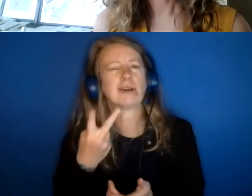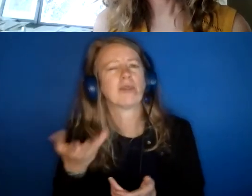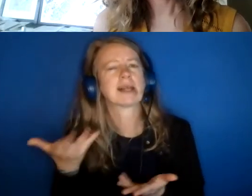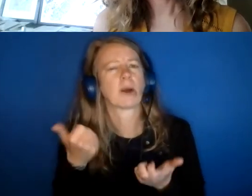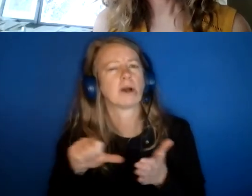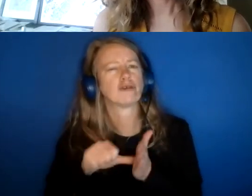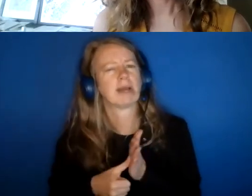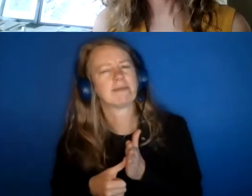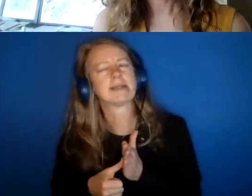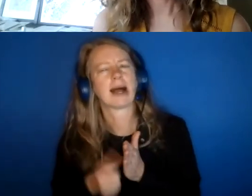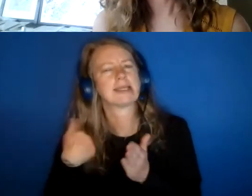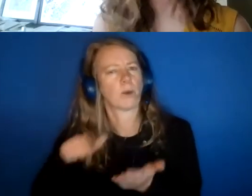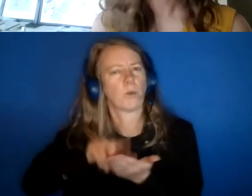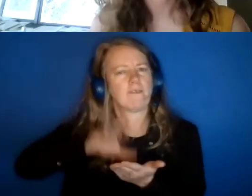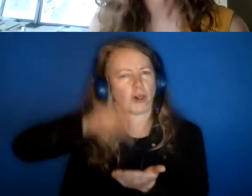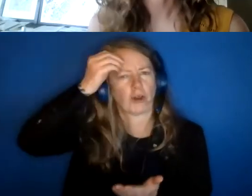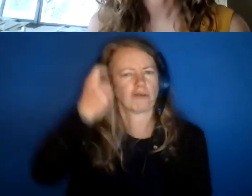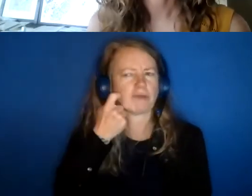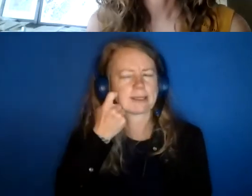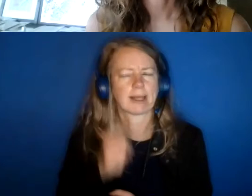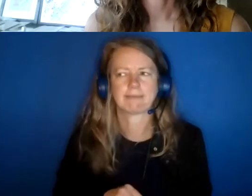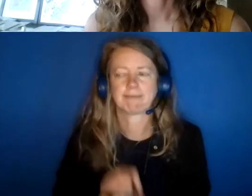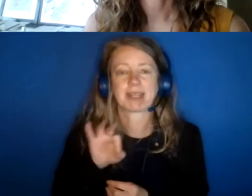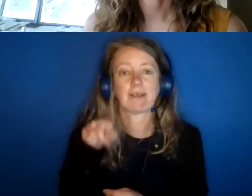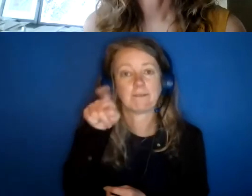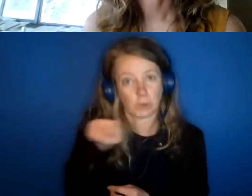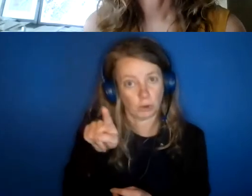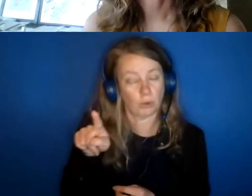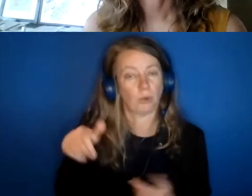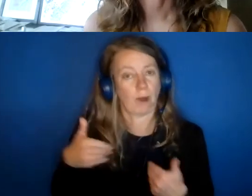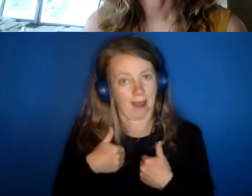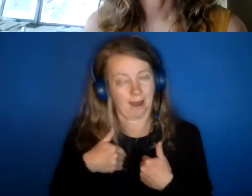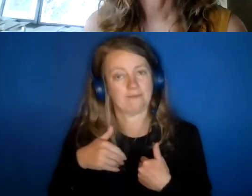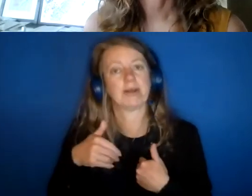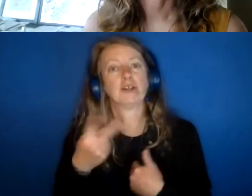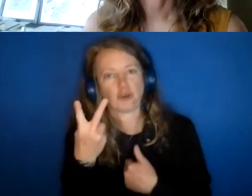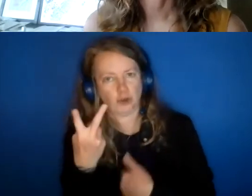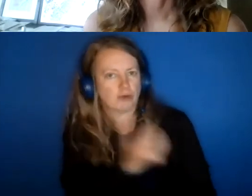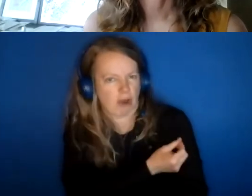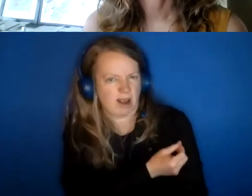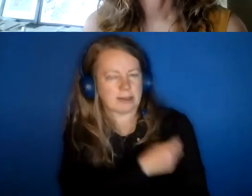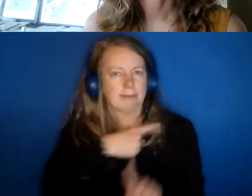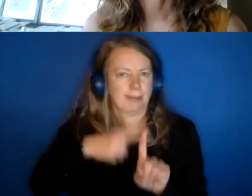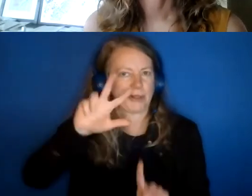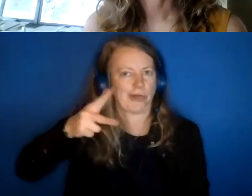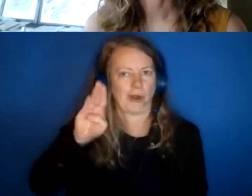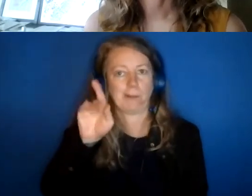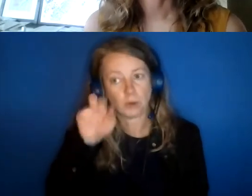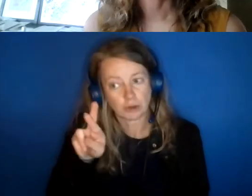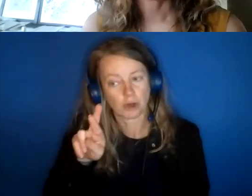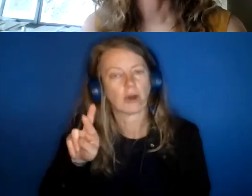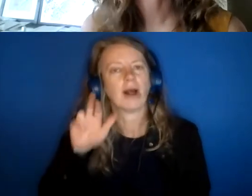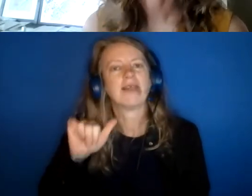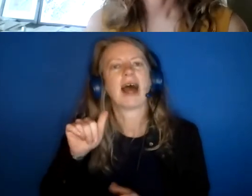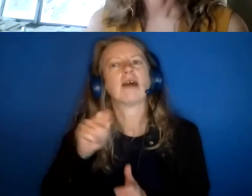bit more recently, that if you're vaccinated and boosted, that dramatically reduces transmission to